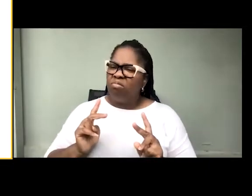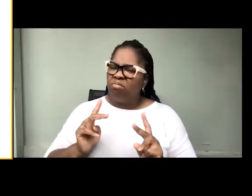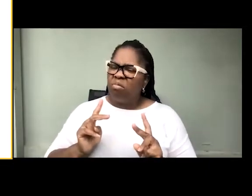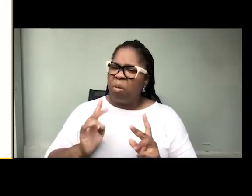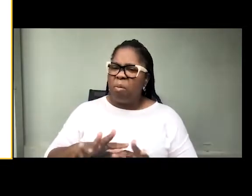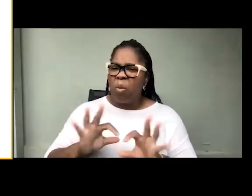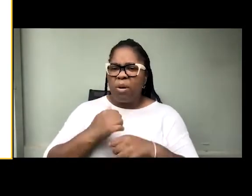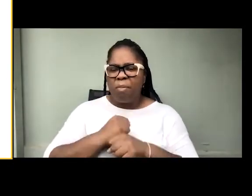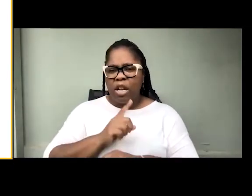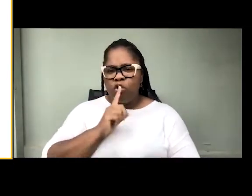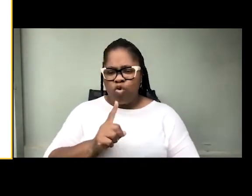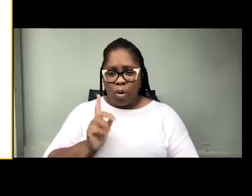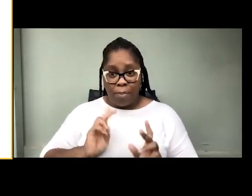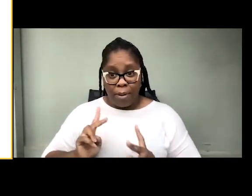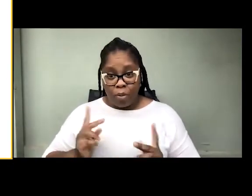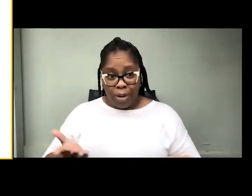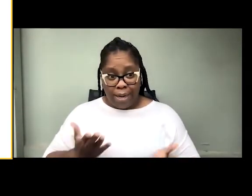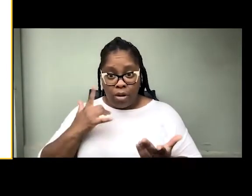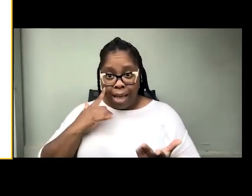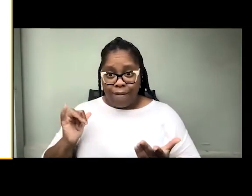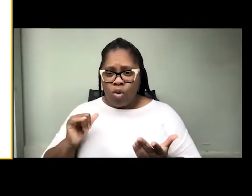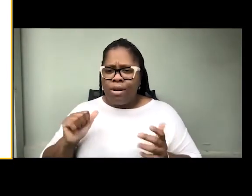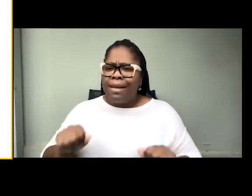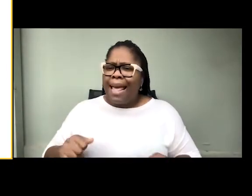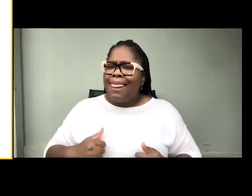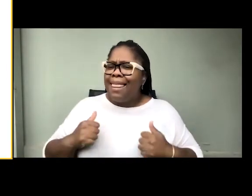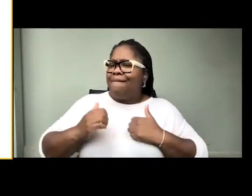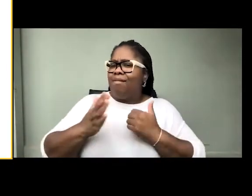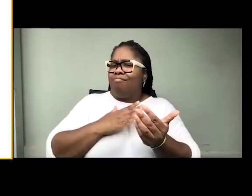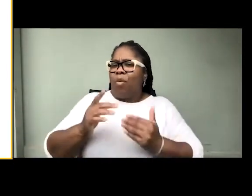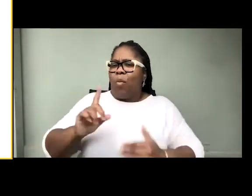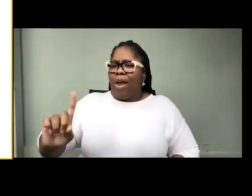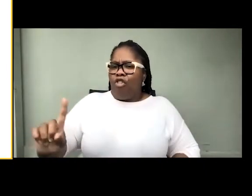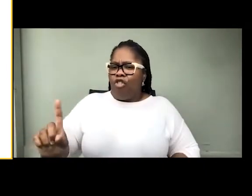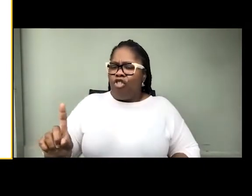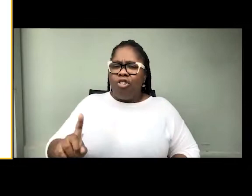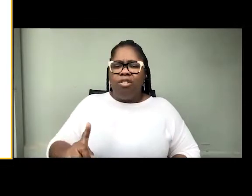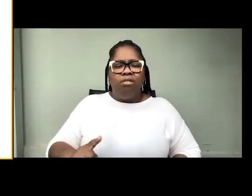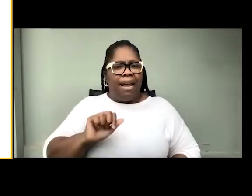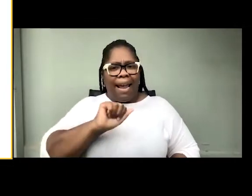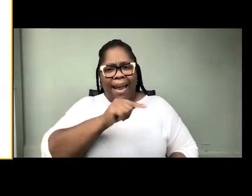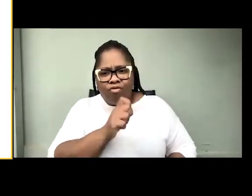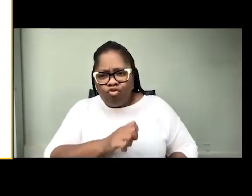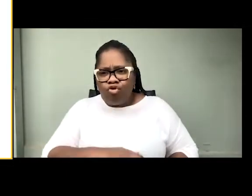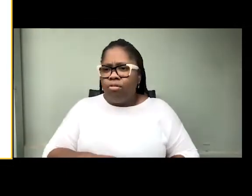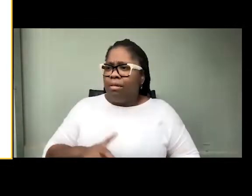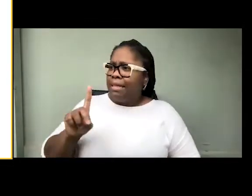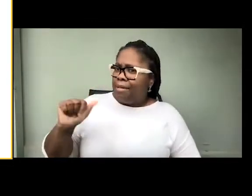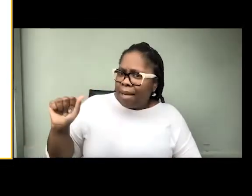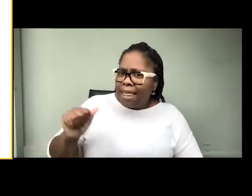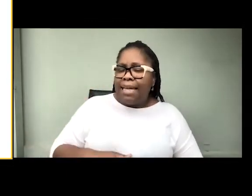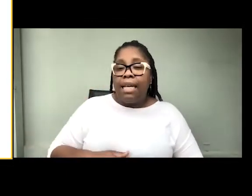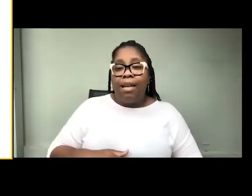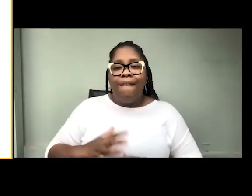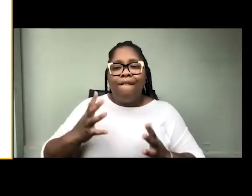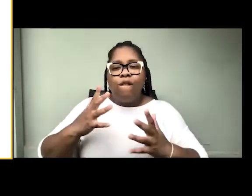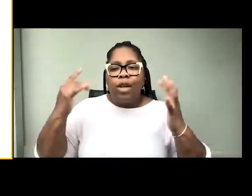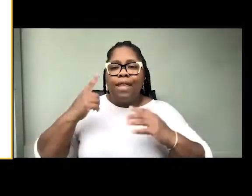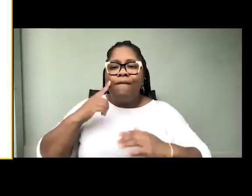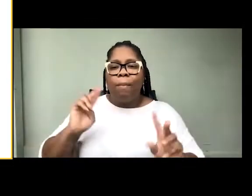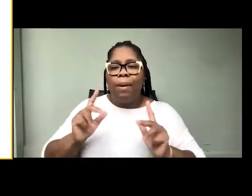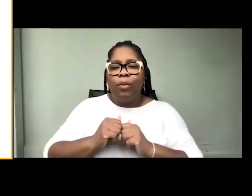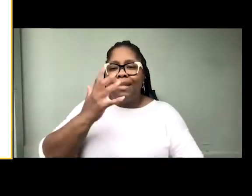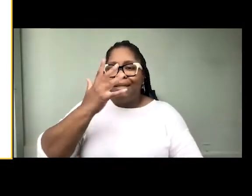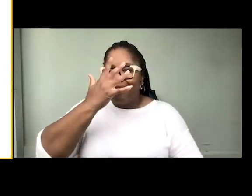Californians can live where we choose as we age, in communities that are age, disability, and dementia friendly, as well as